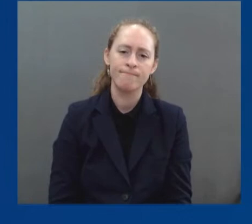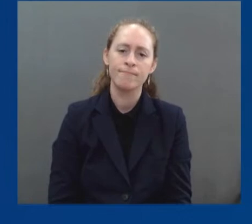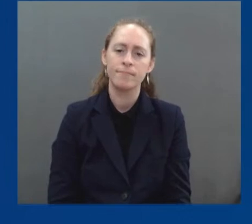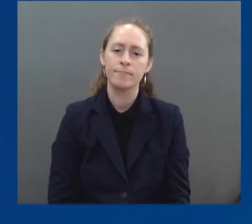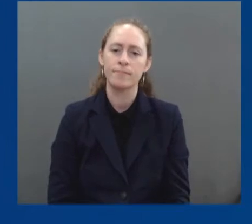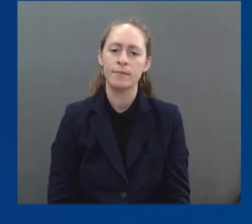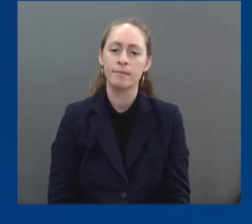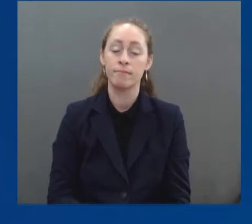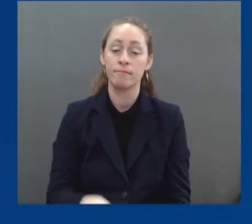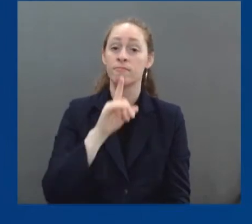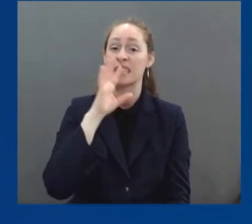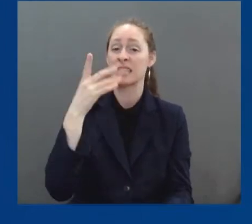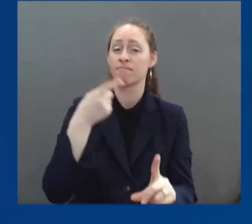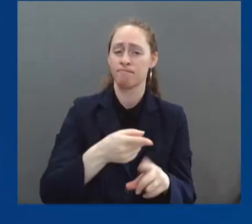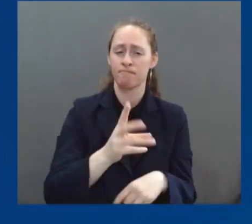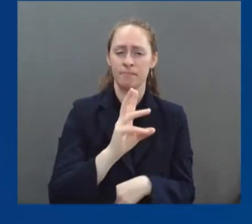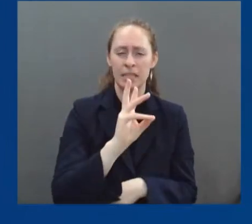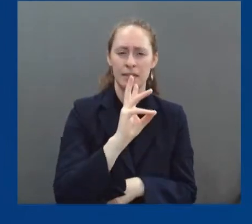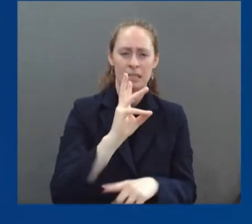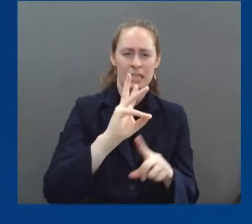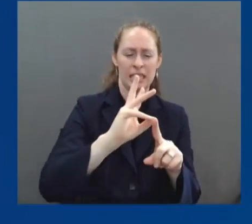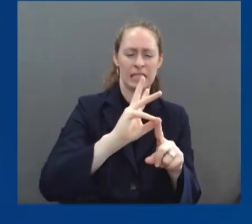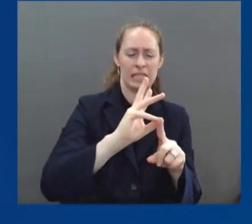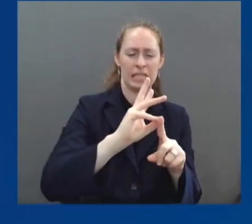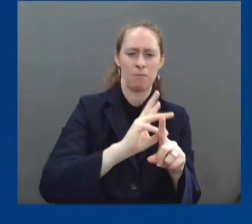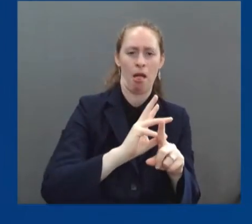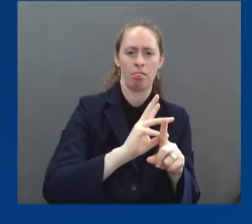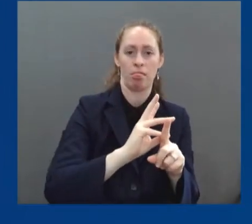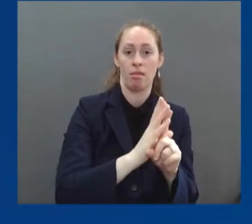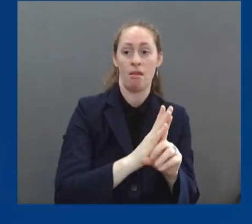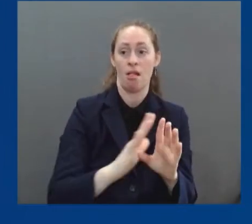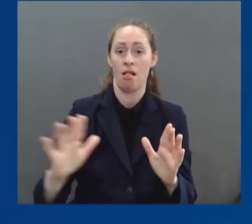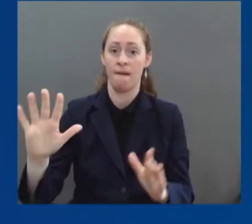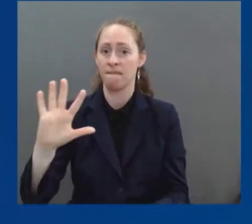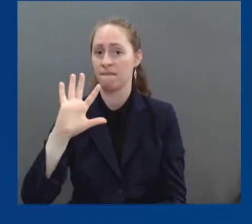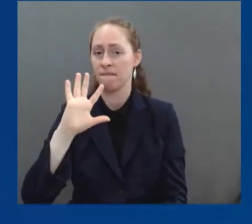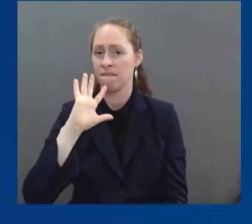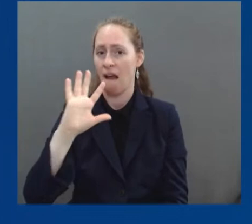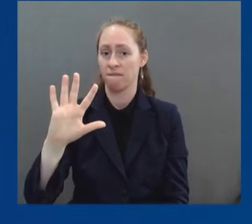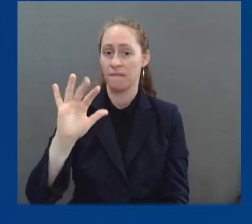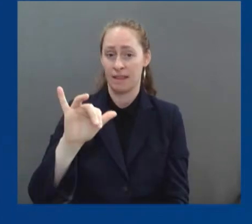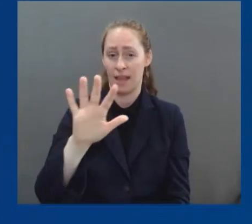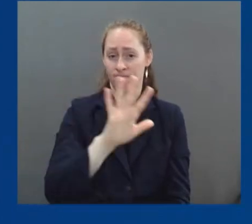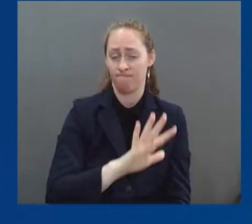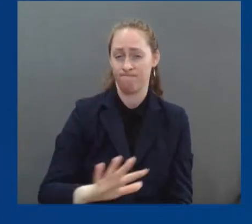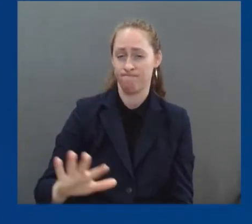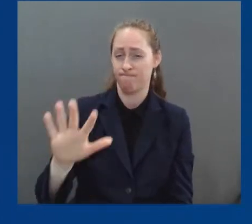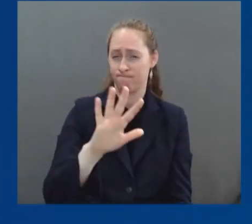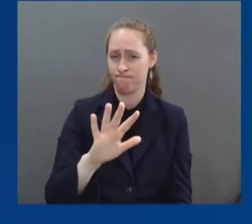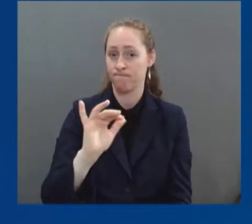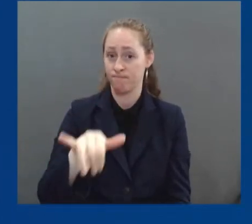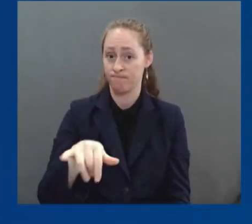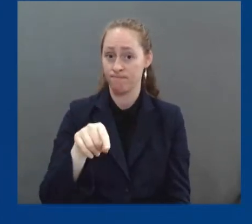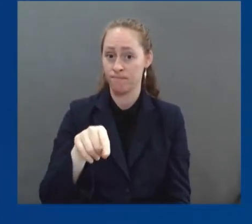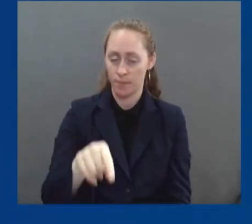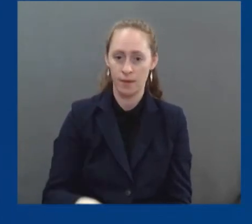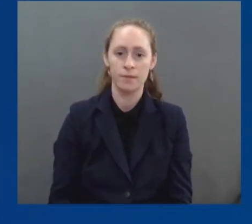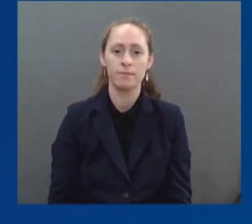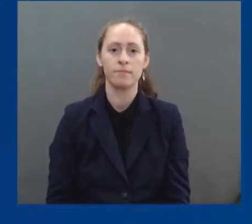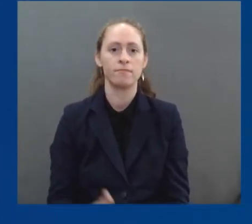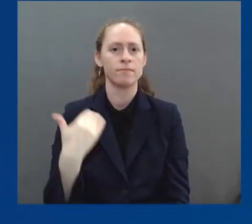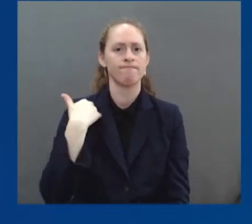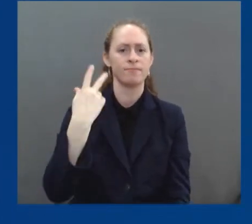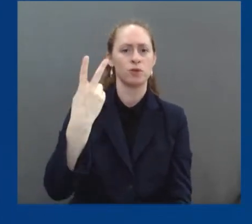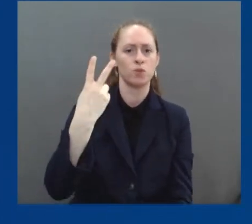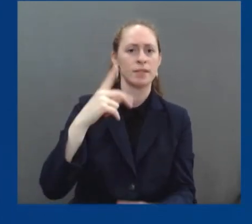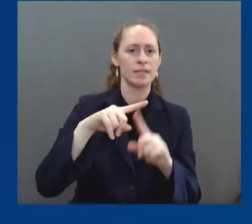approval or emergency use authorization. As you well know, 2 companies have submitted or are submitting data to the